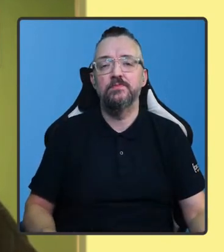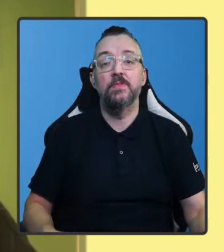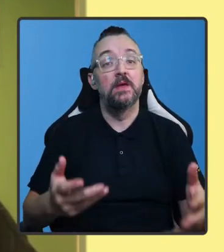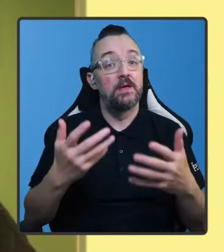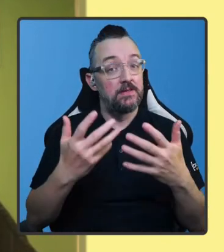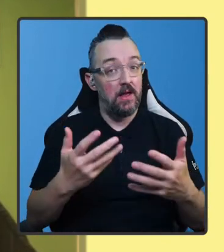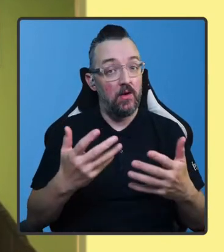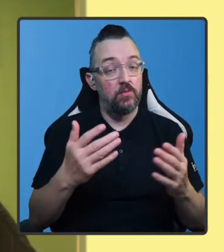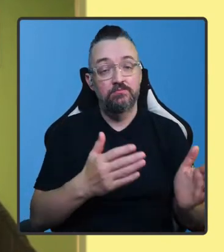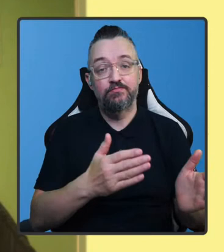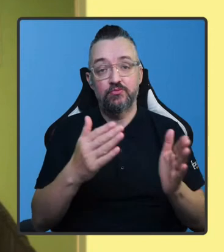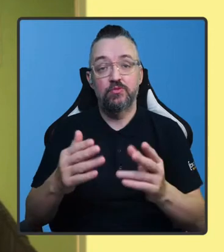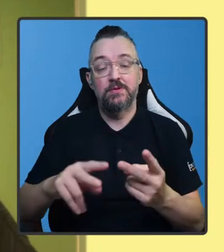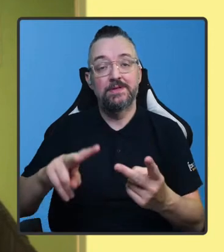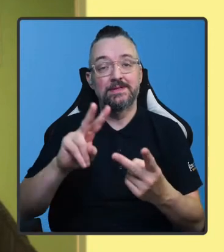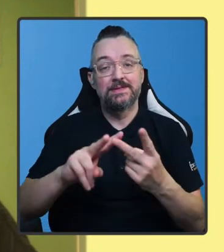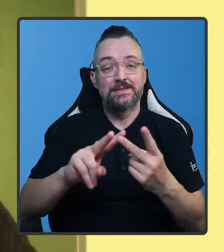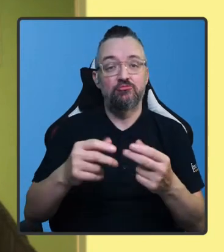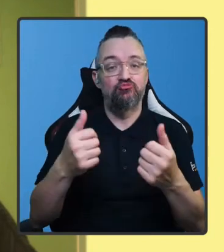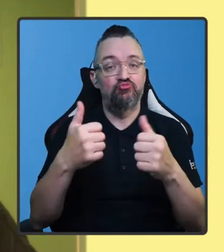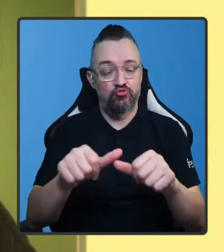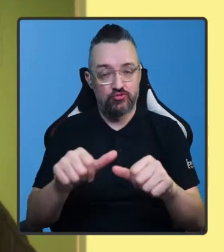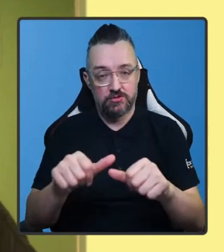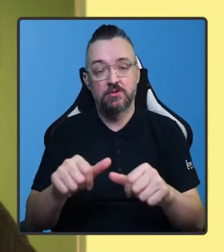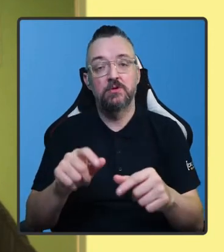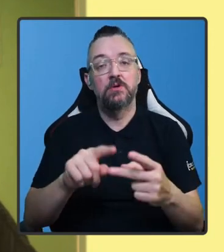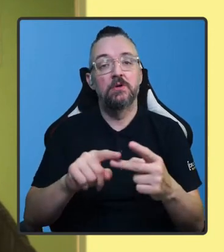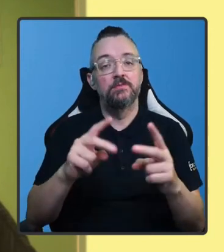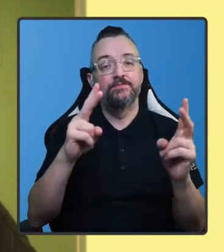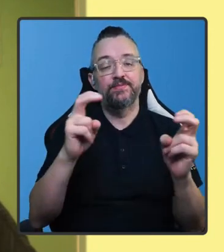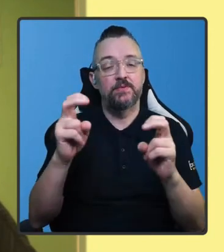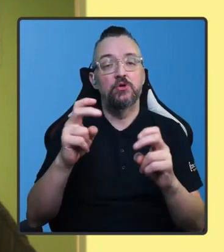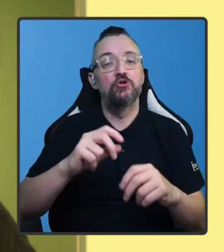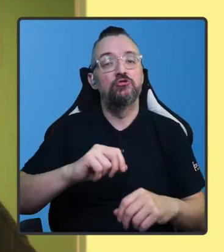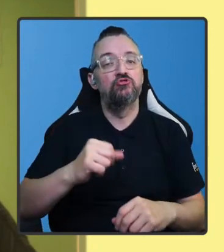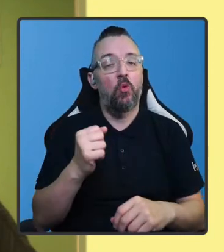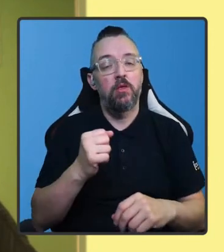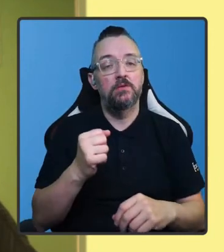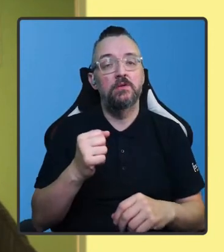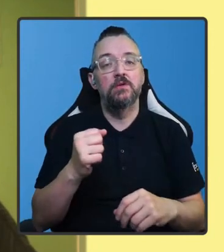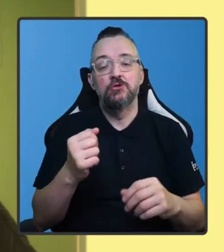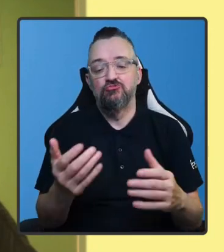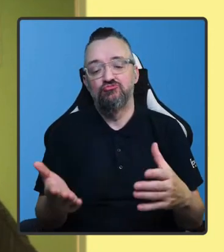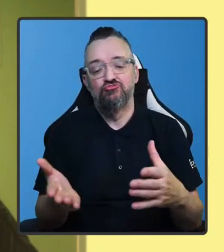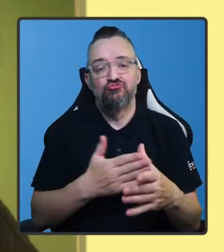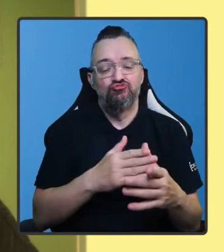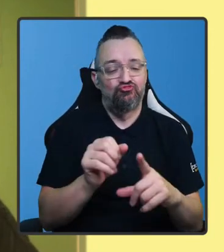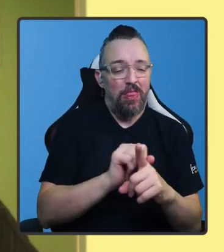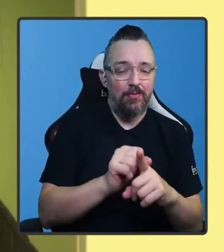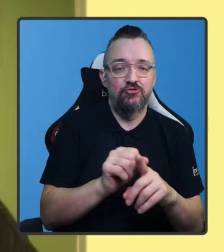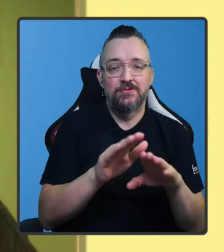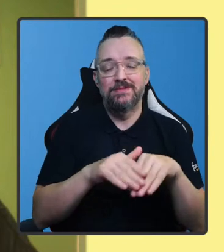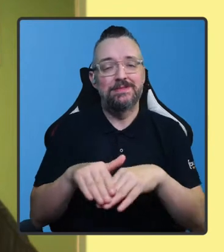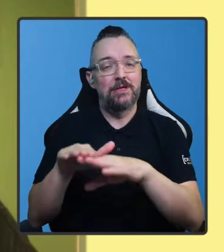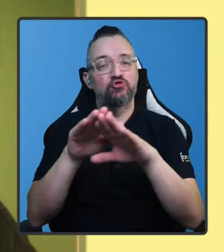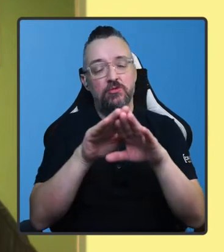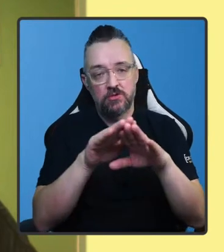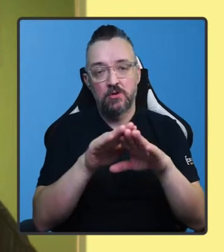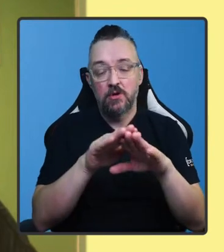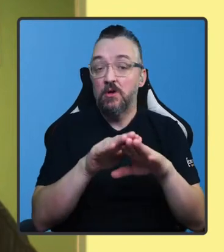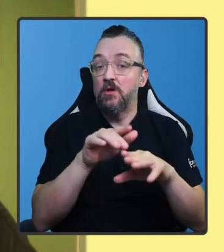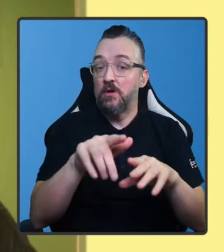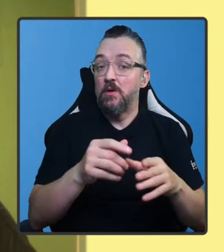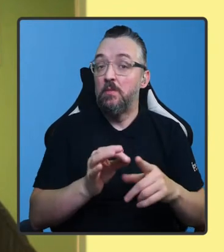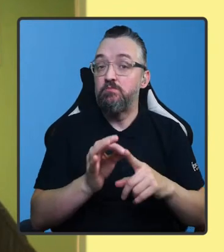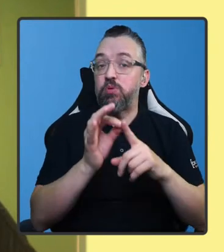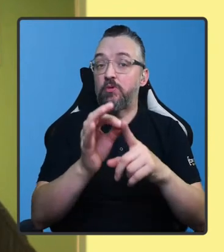to our second resolution, which is entitled Scotland, the Rehabilitation Nation. This resolution will be proposed